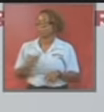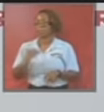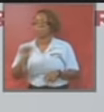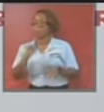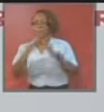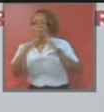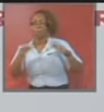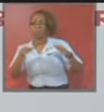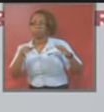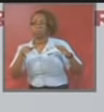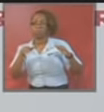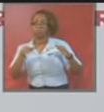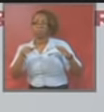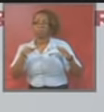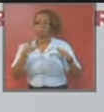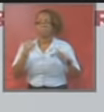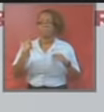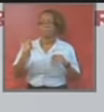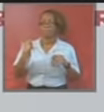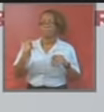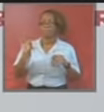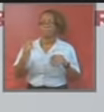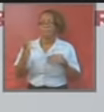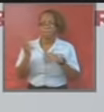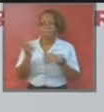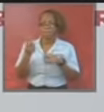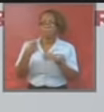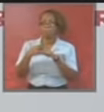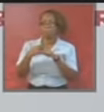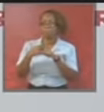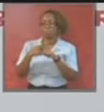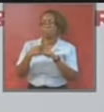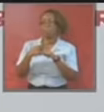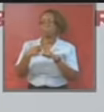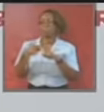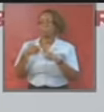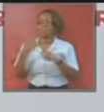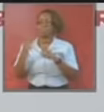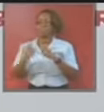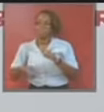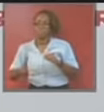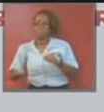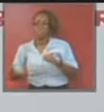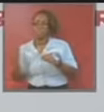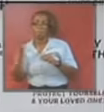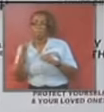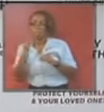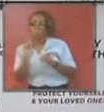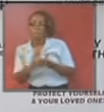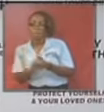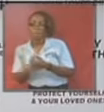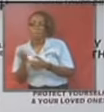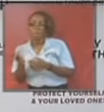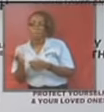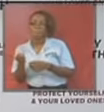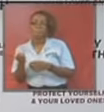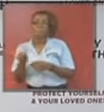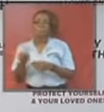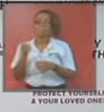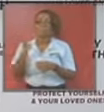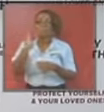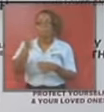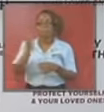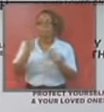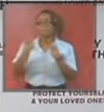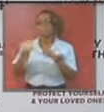and your kids live in the same household, and they do develop symptoms, they will be tested, but chances are, of course, they will be COVID if the first individual